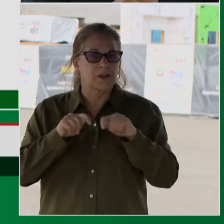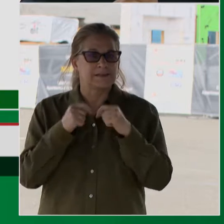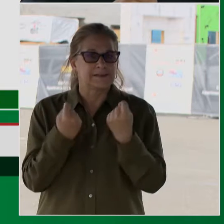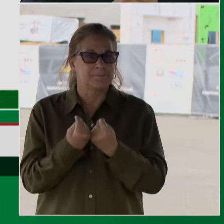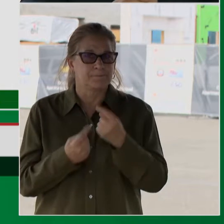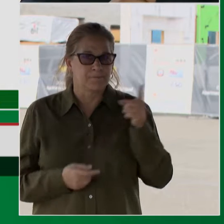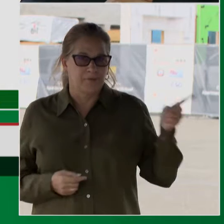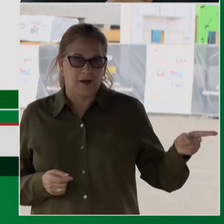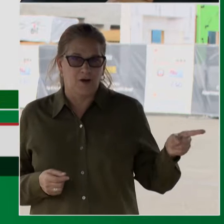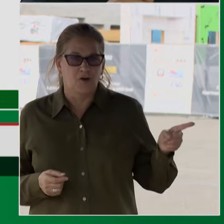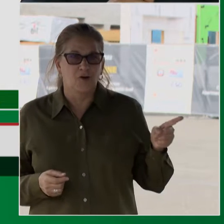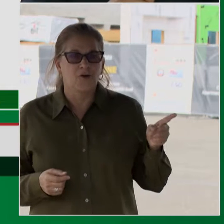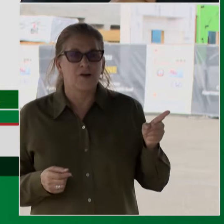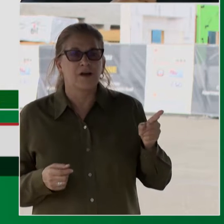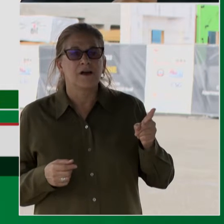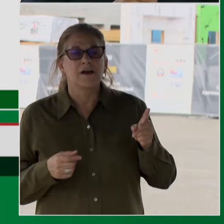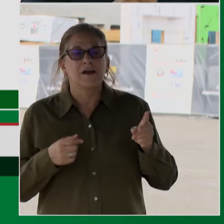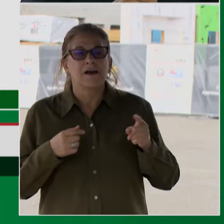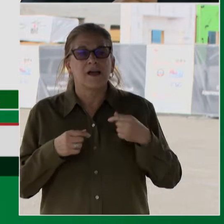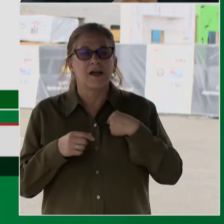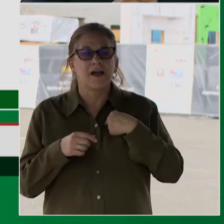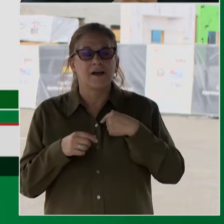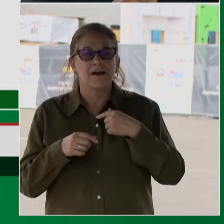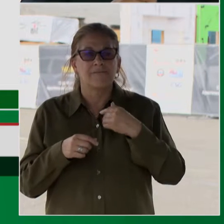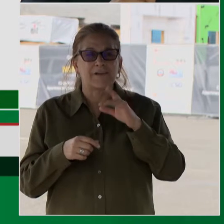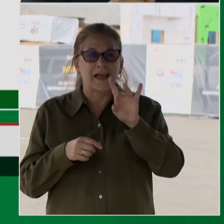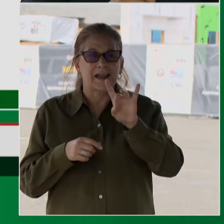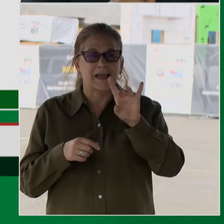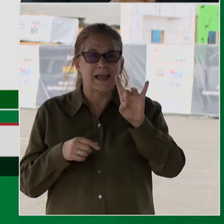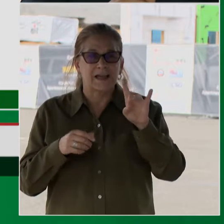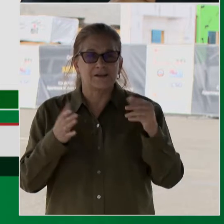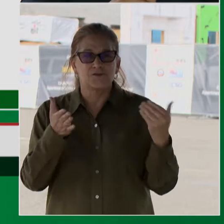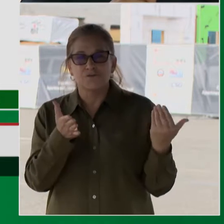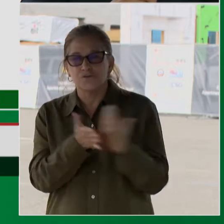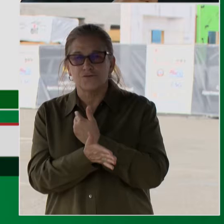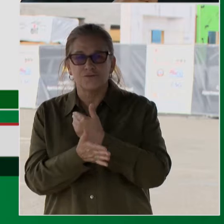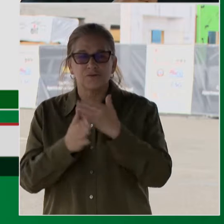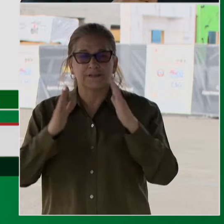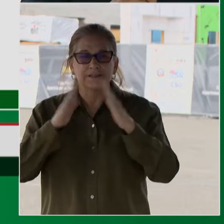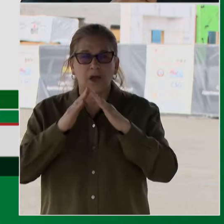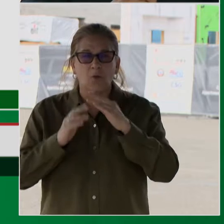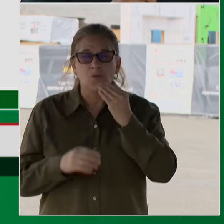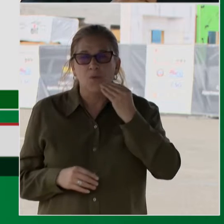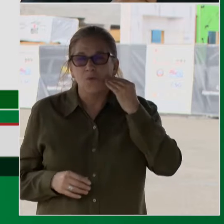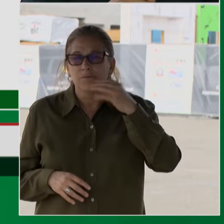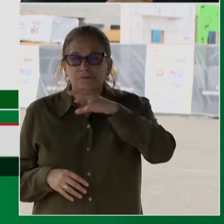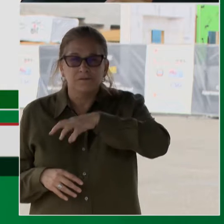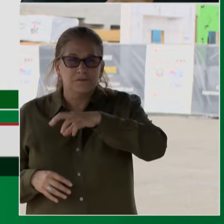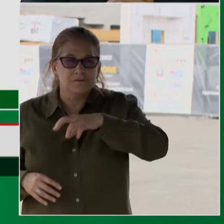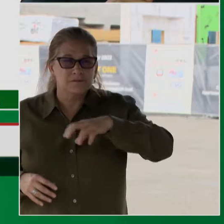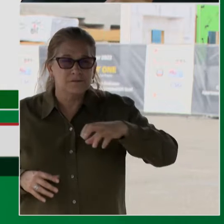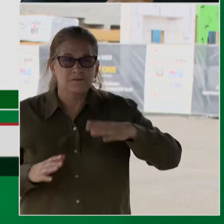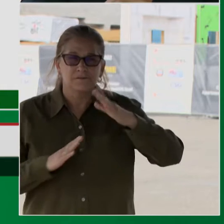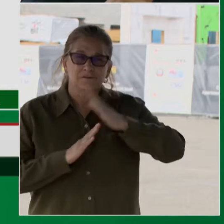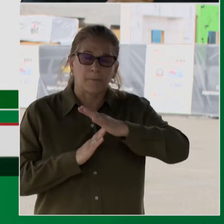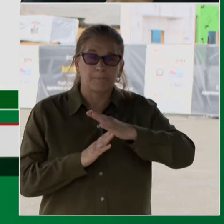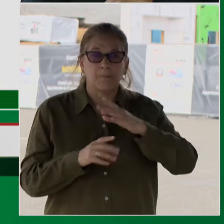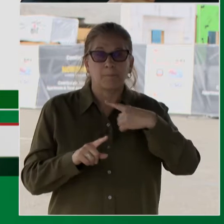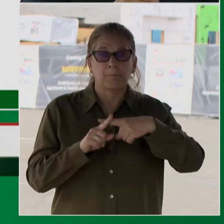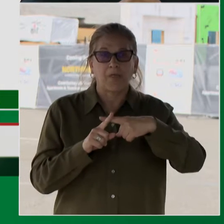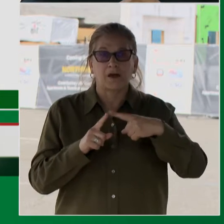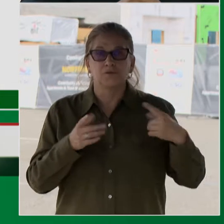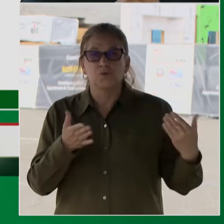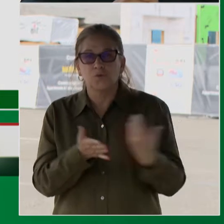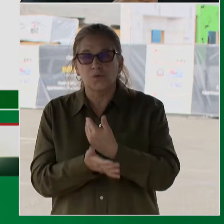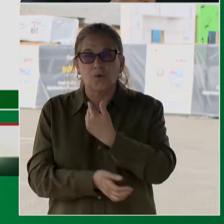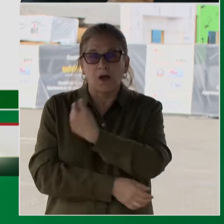townhomes. And this continued investment will provide for a state-of-the-art $300 million hospital and another 700 units